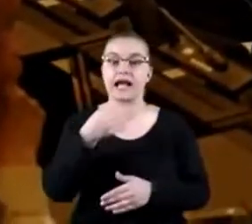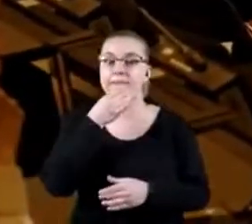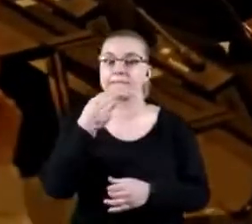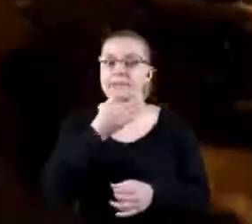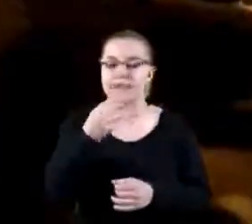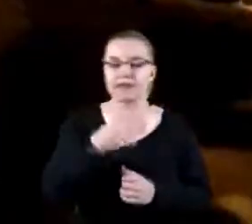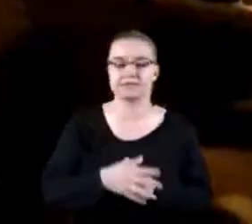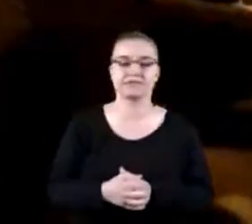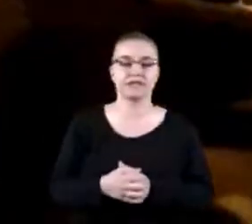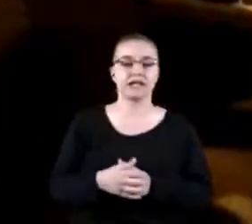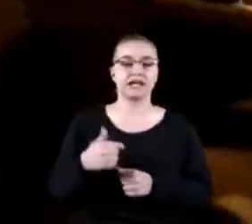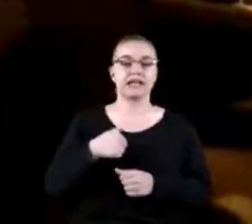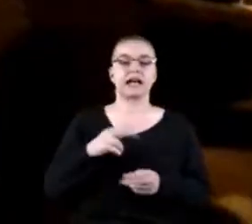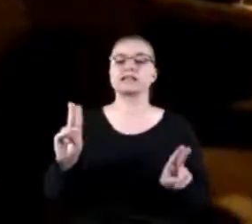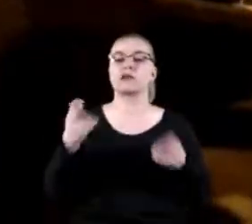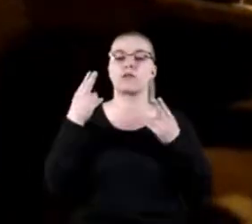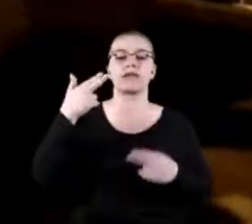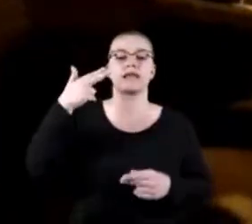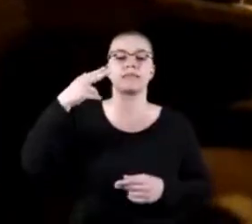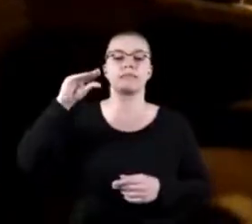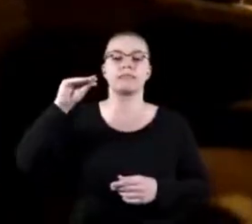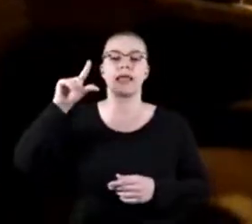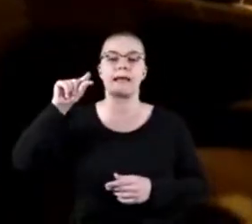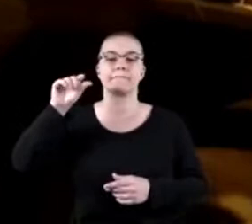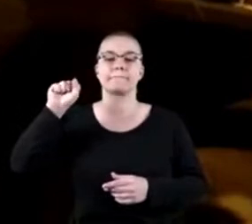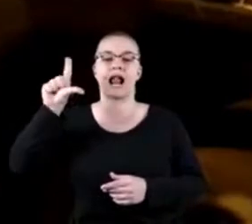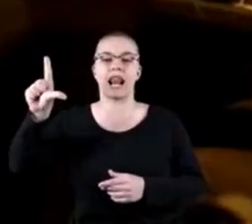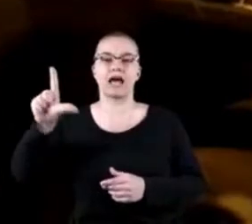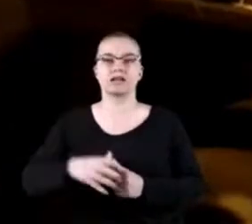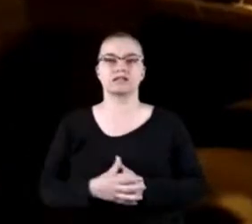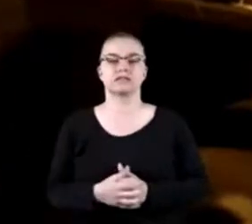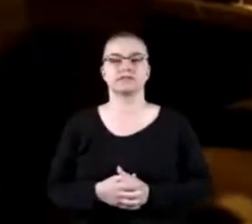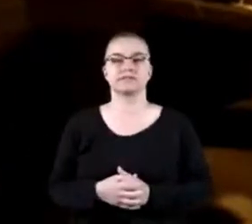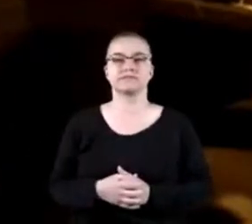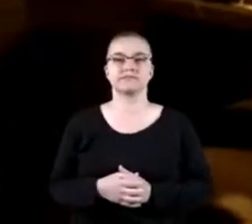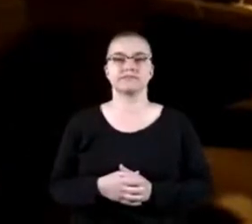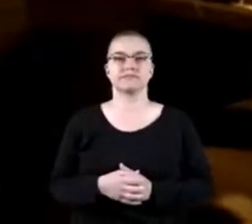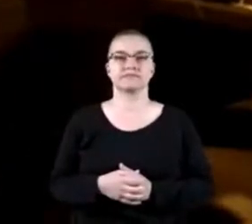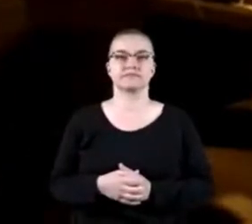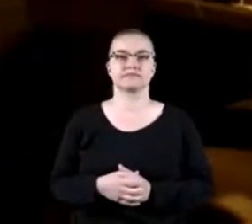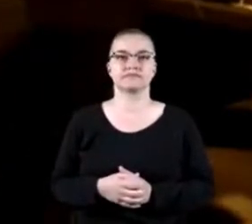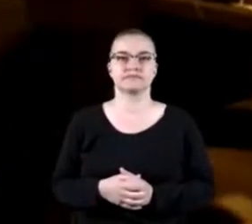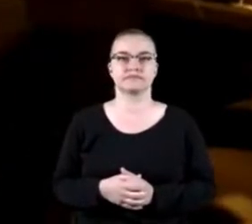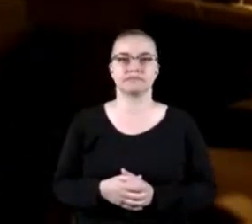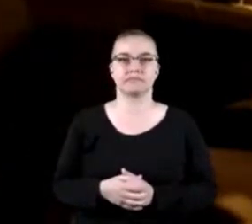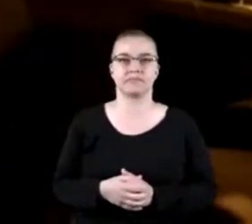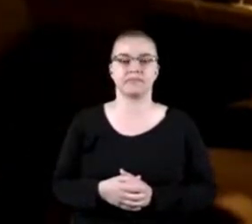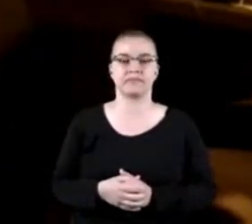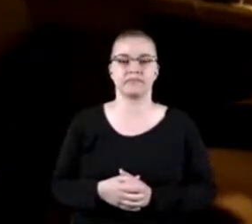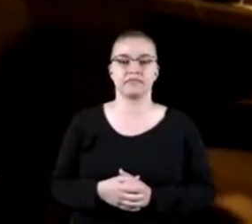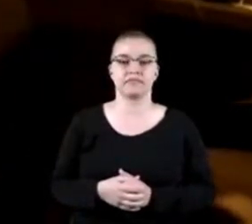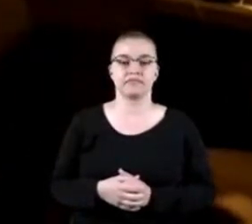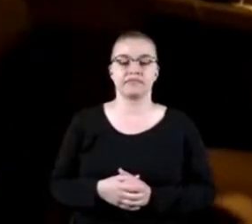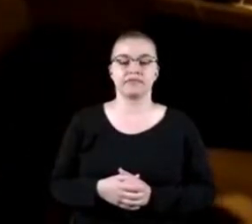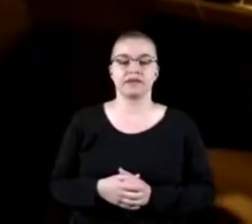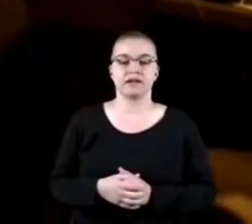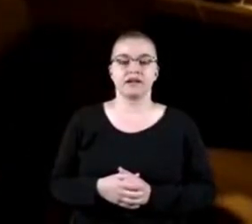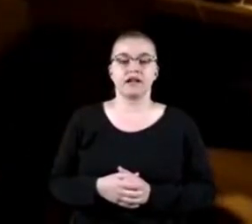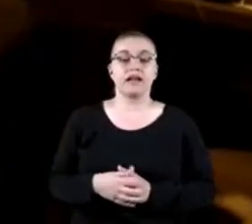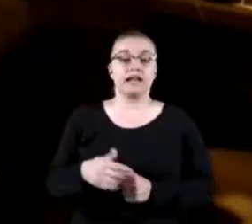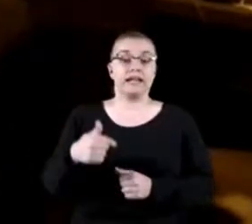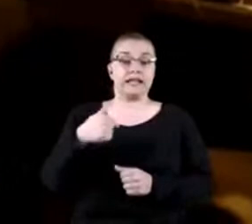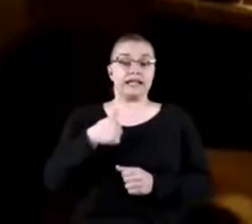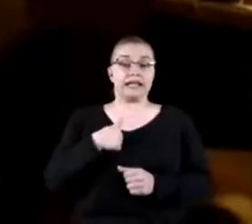representing Nepal. Nepal Urban Resilience Project. It's basically funded by the UK and